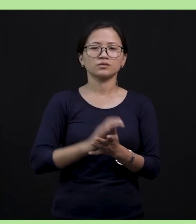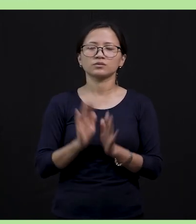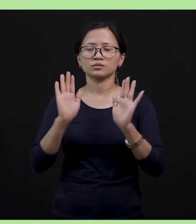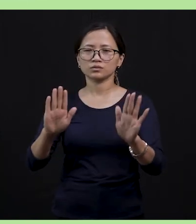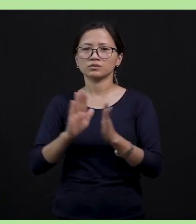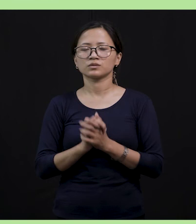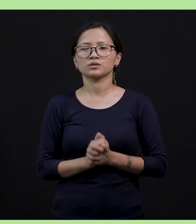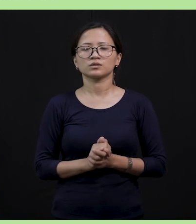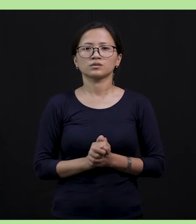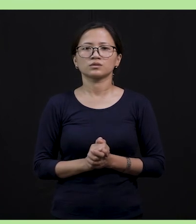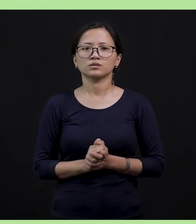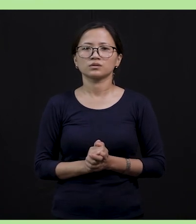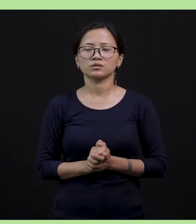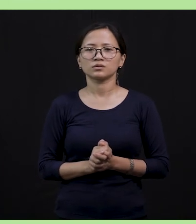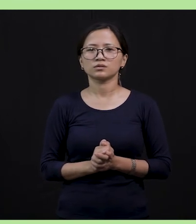to have a